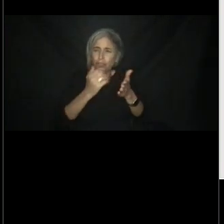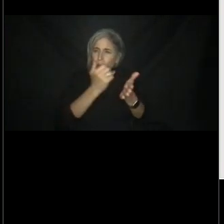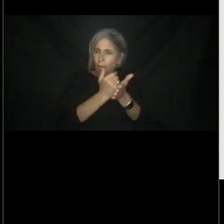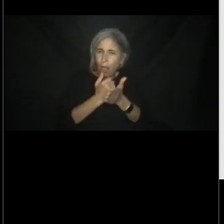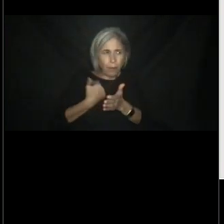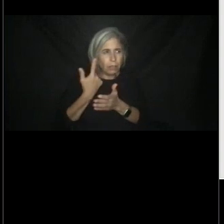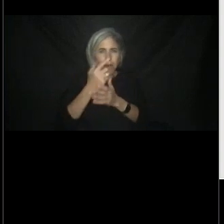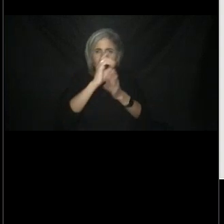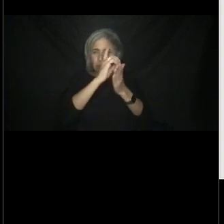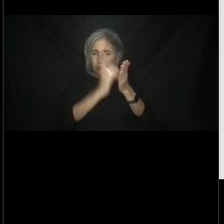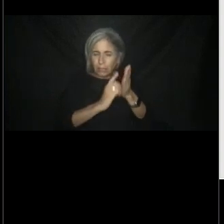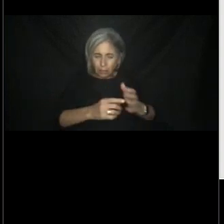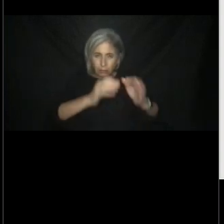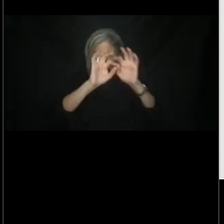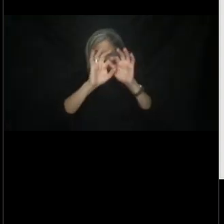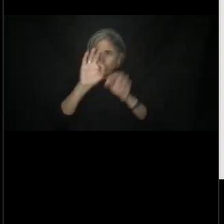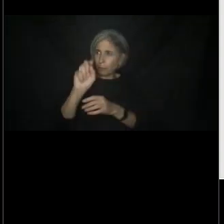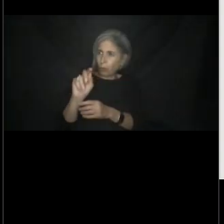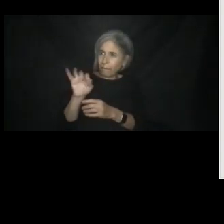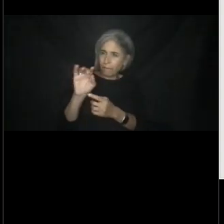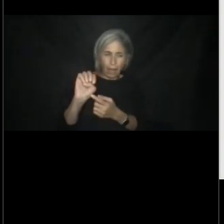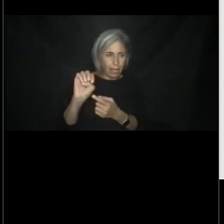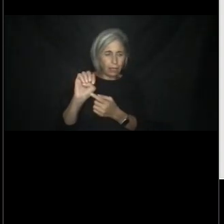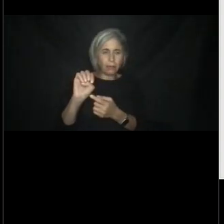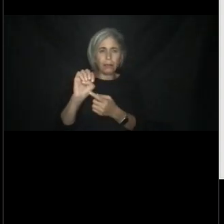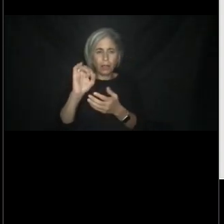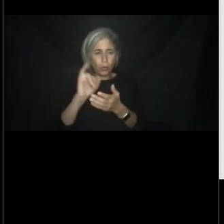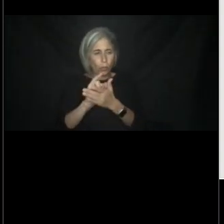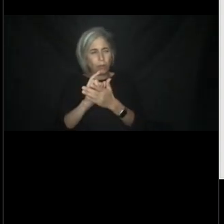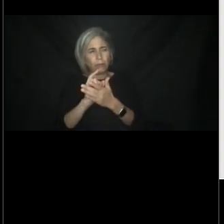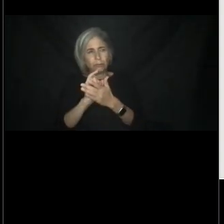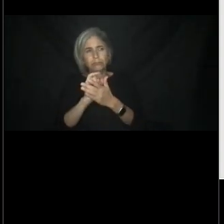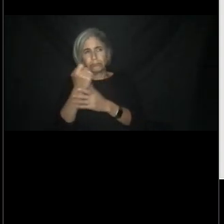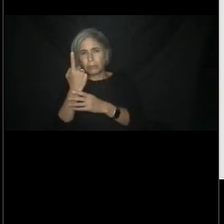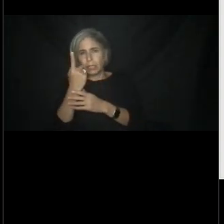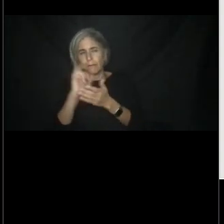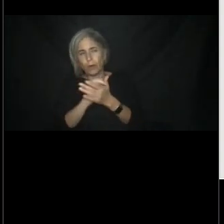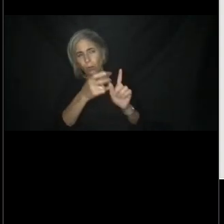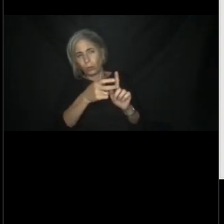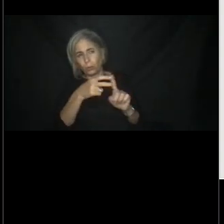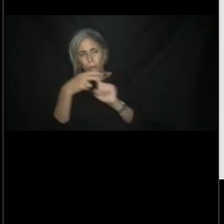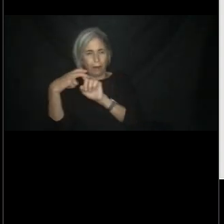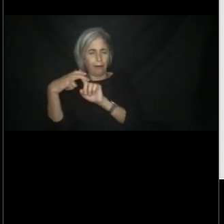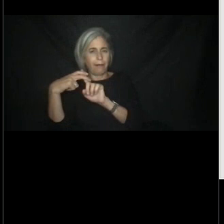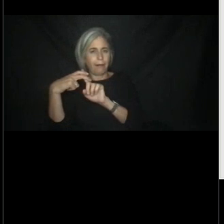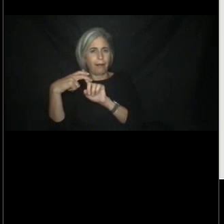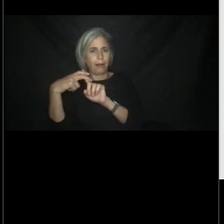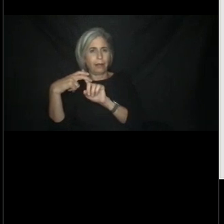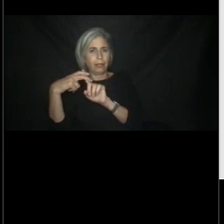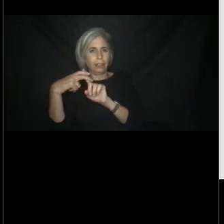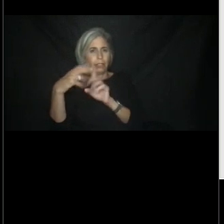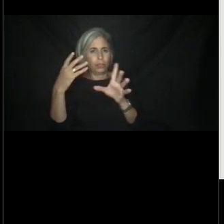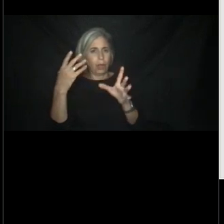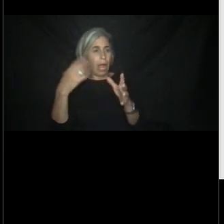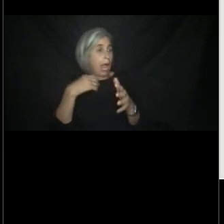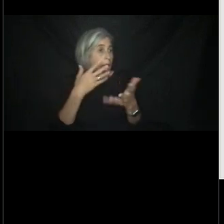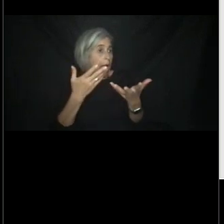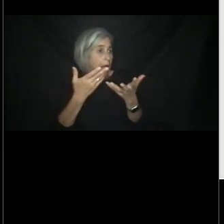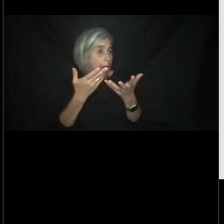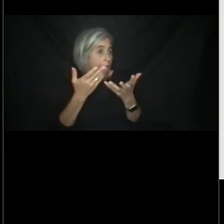kind of design a profile in mind for that, for our recruitment efforts, to get that out there. I don't know if